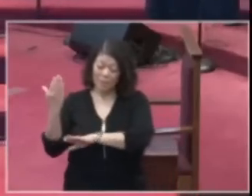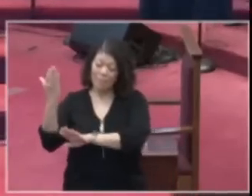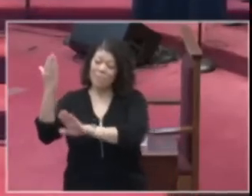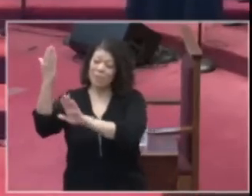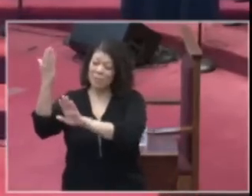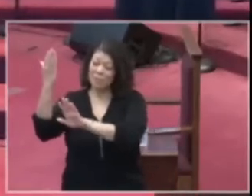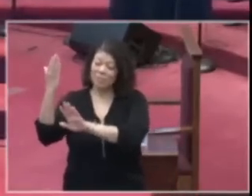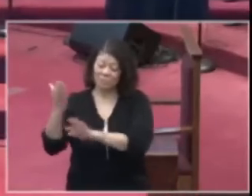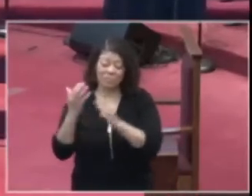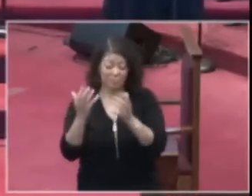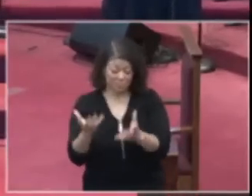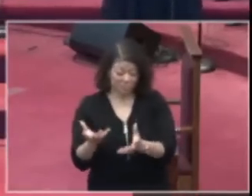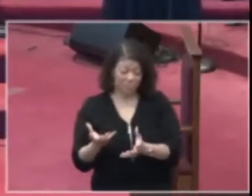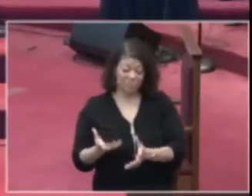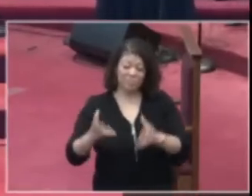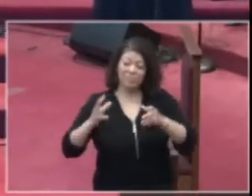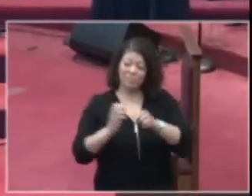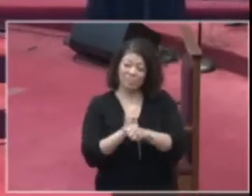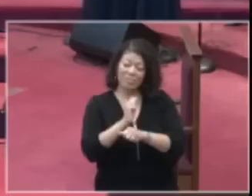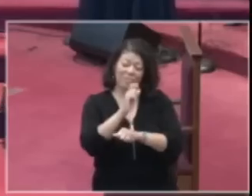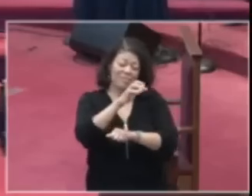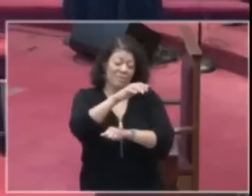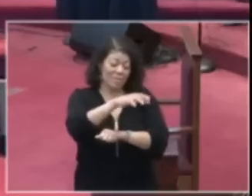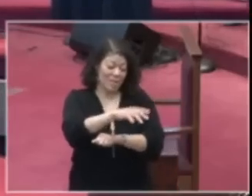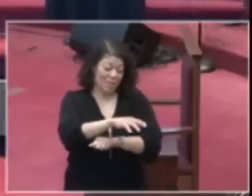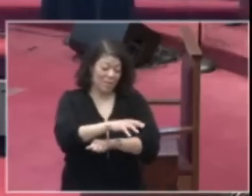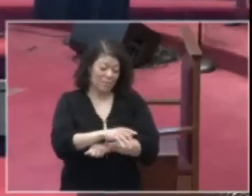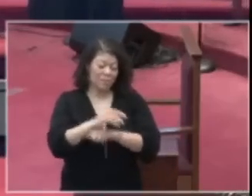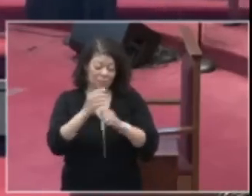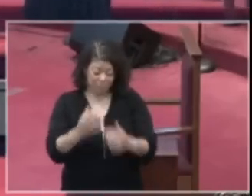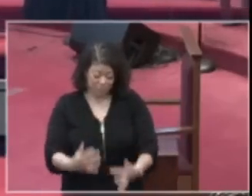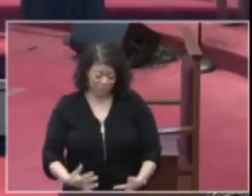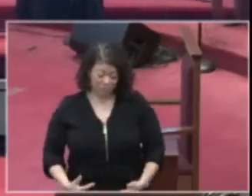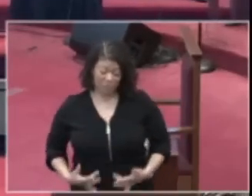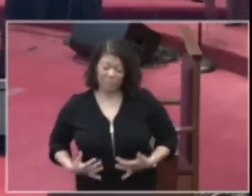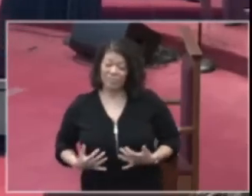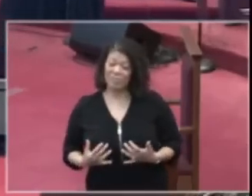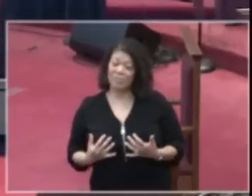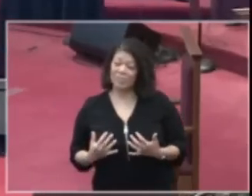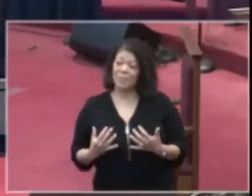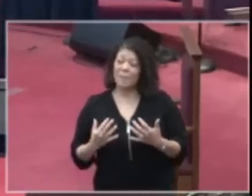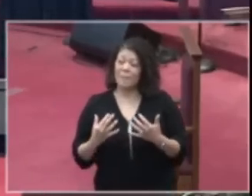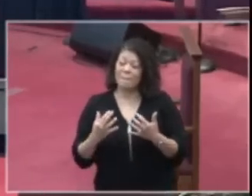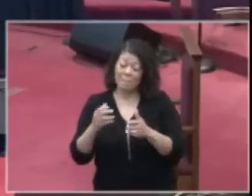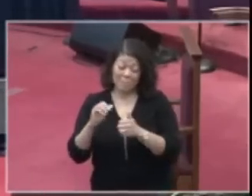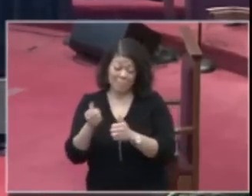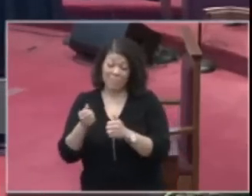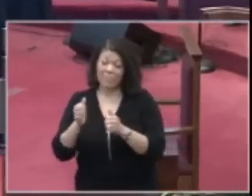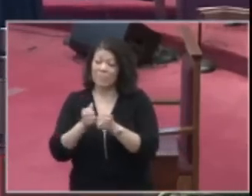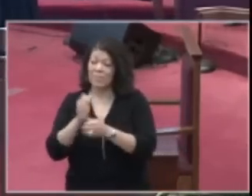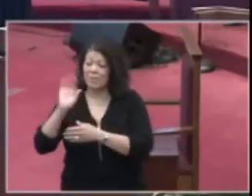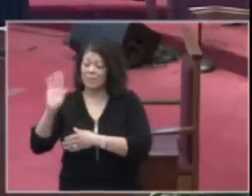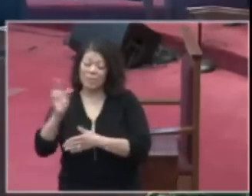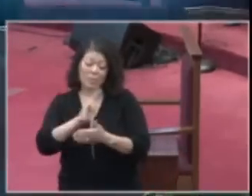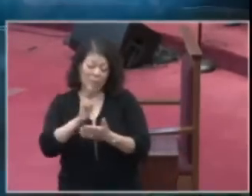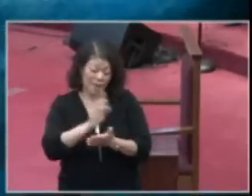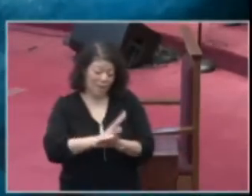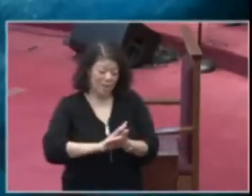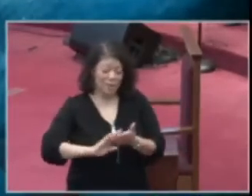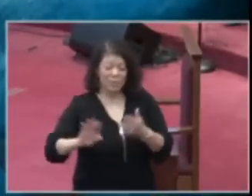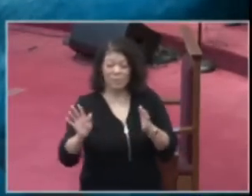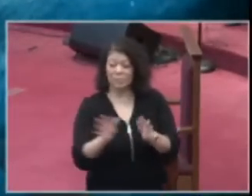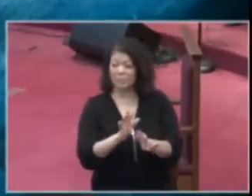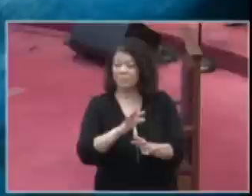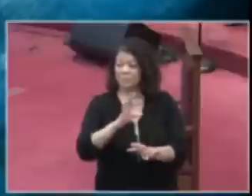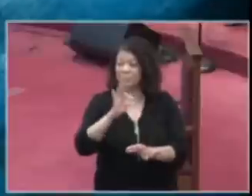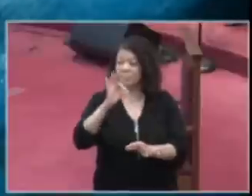over. I want to run over. Fill me up. Come on, sing it, y'all. Fill me. Don't sing it if you don't mean it. Come on. Till I